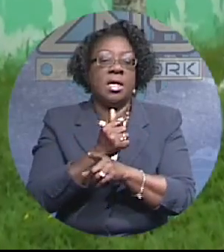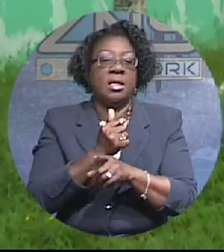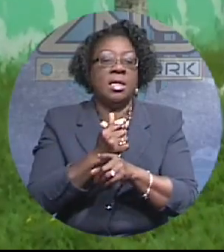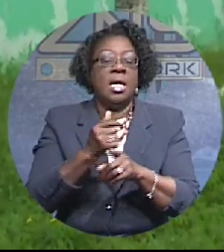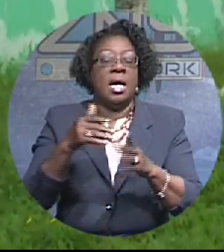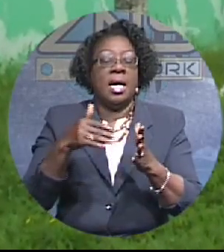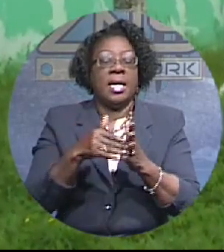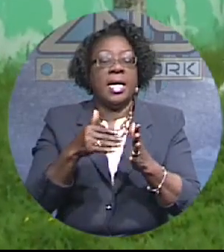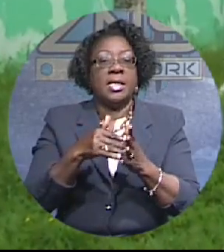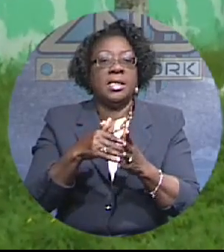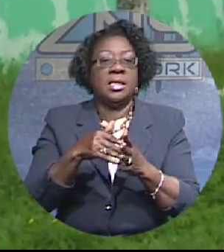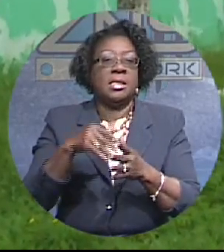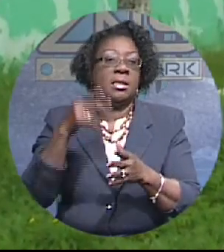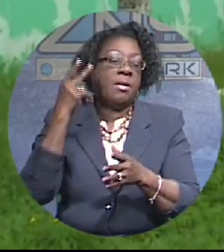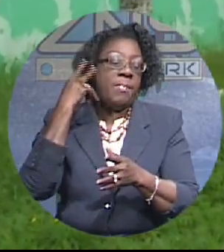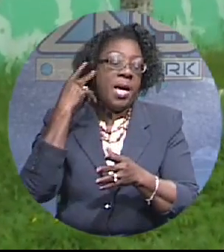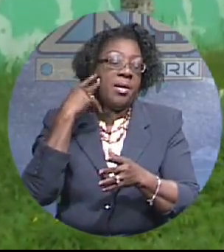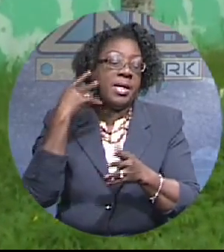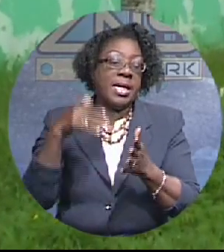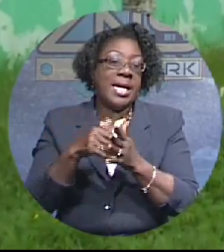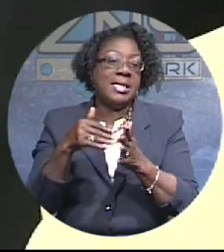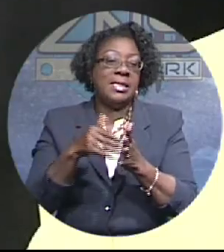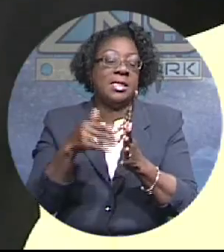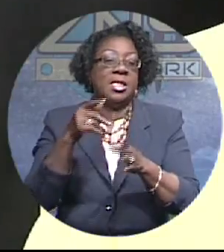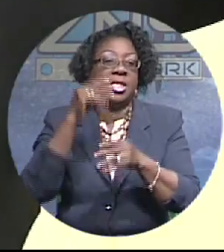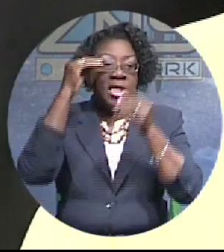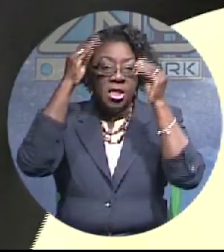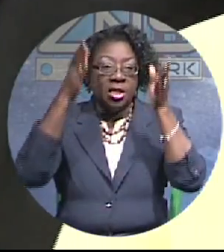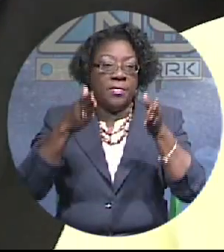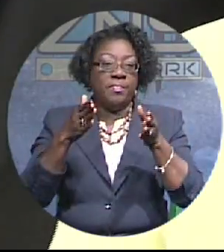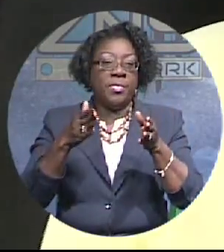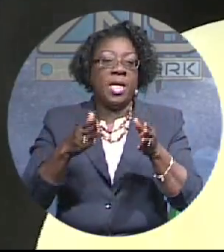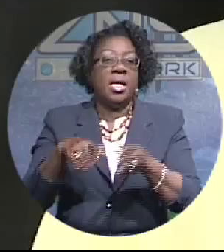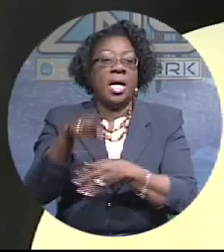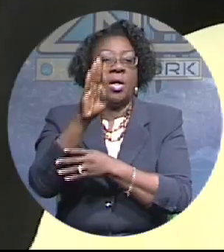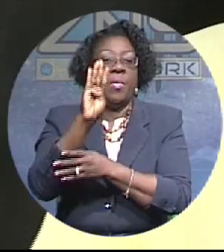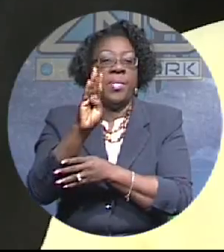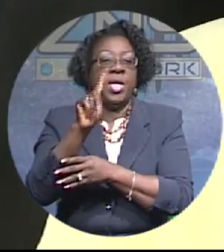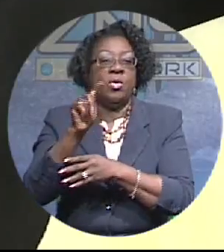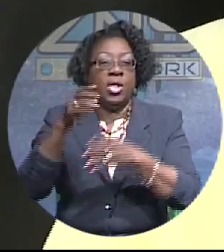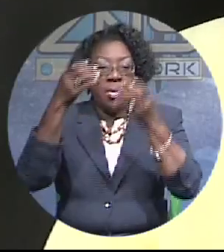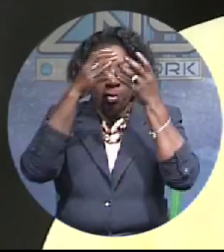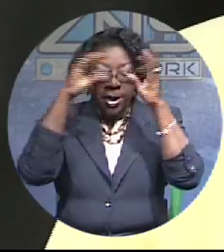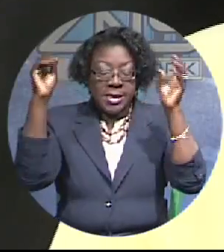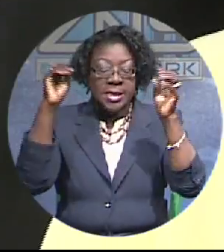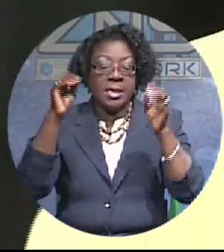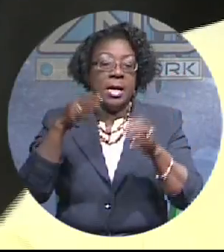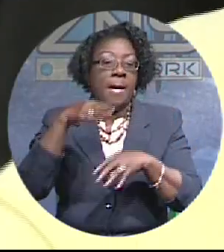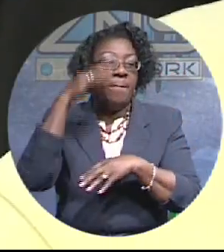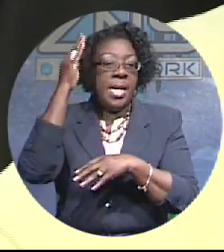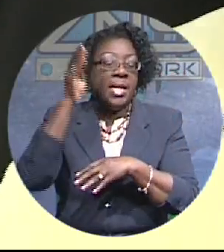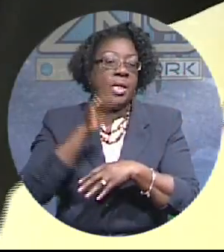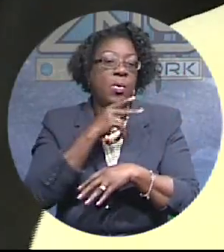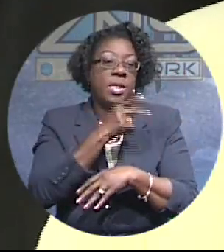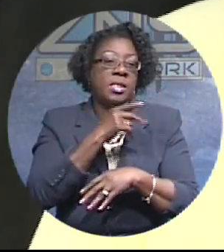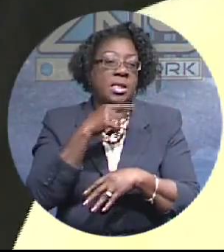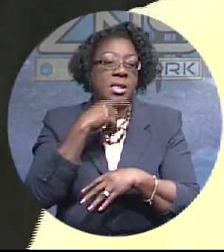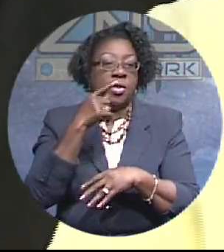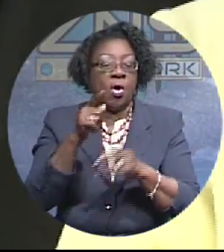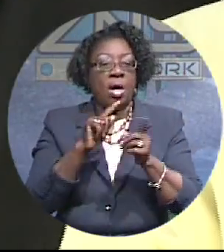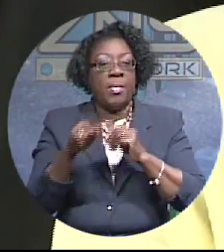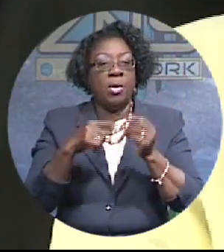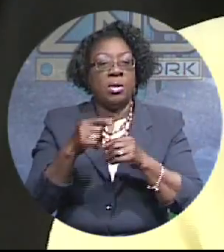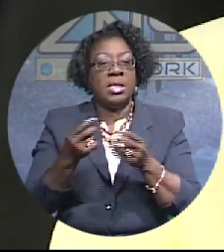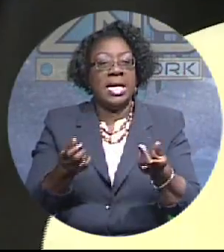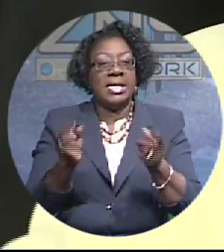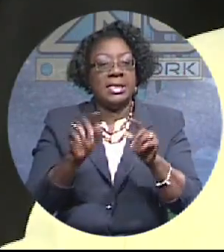from custody pending the outcome of the investigation. Now, while Bahamas Union of Teachers President Belinda Wilson acknowledged the incident, she told